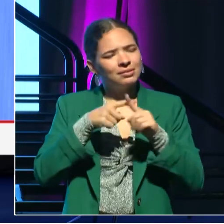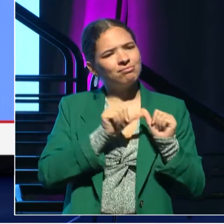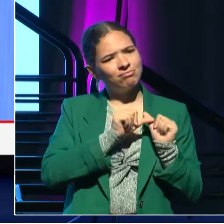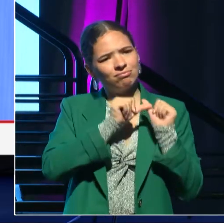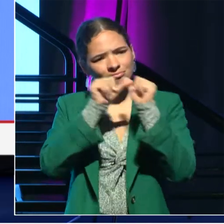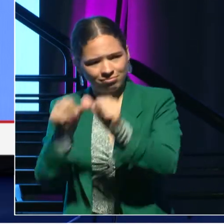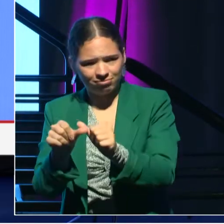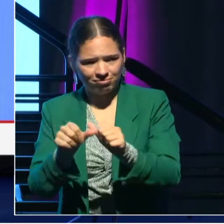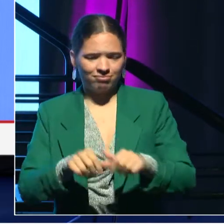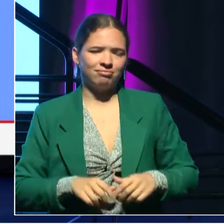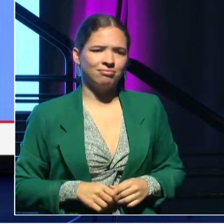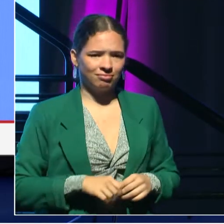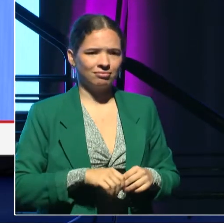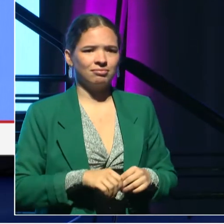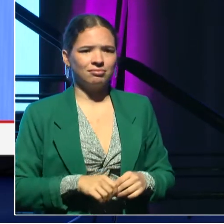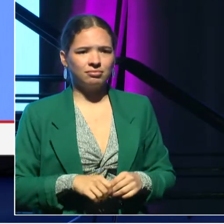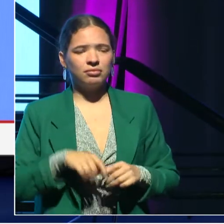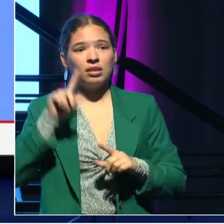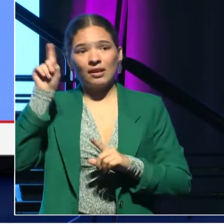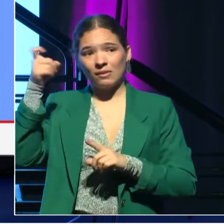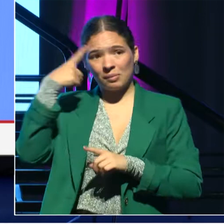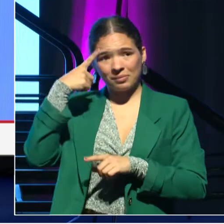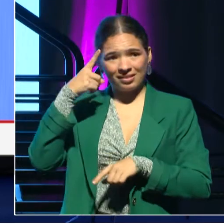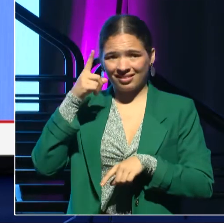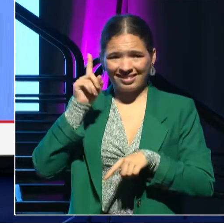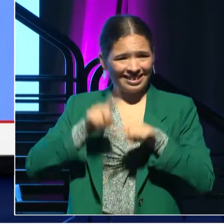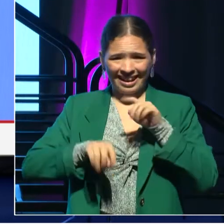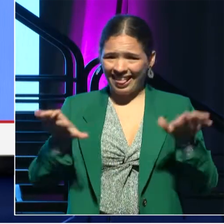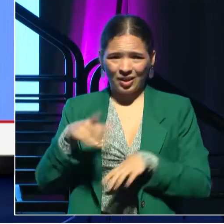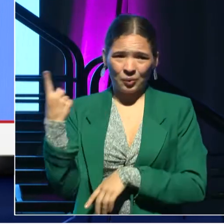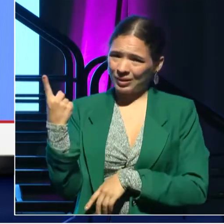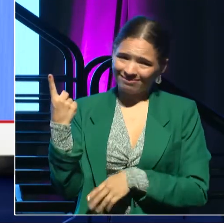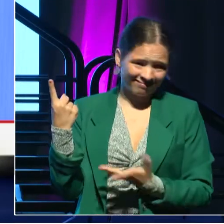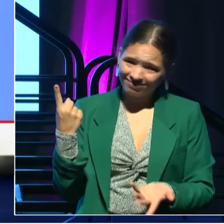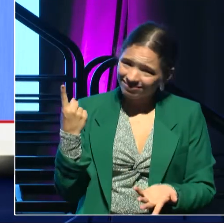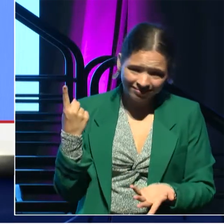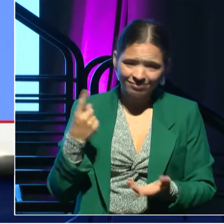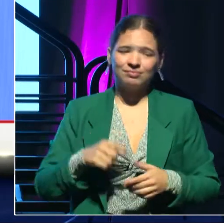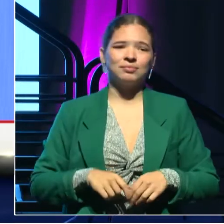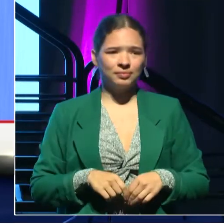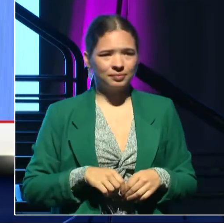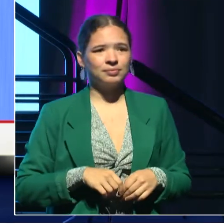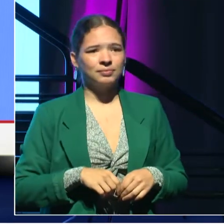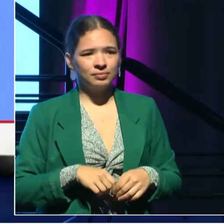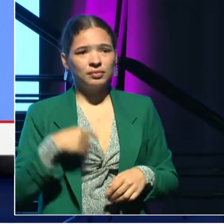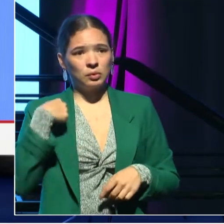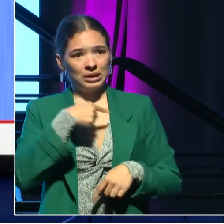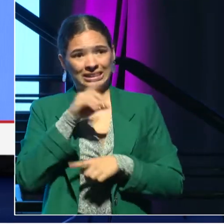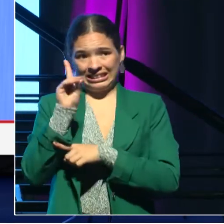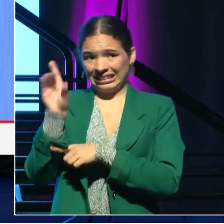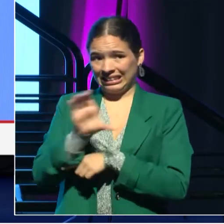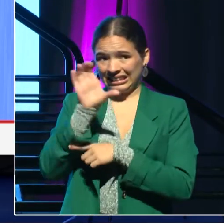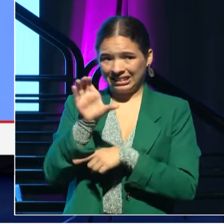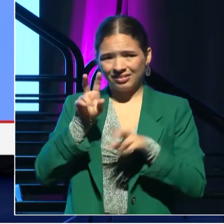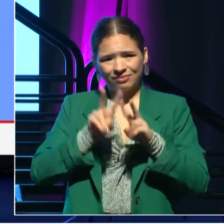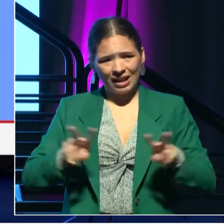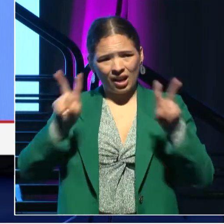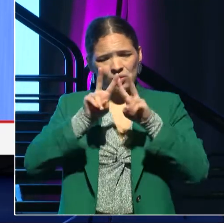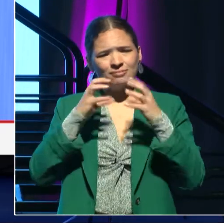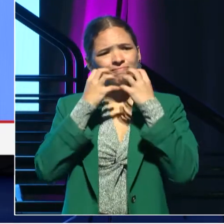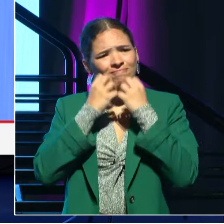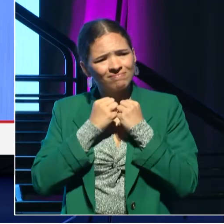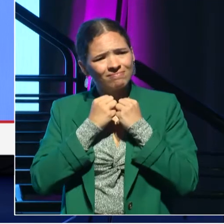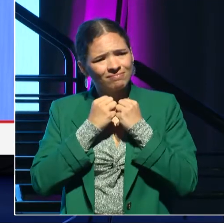do it alone. And lucky for us, because of our DC values, we don't have to. We have partners across